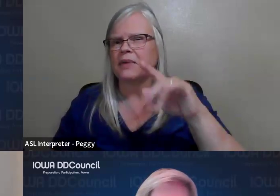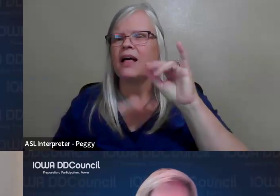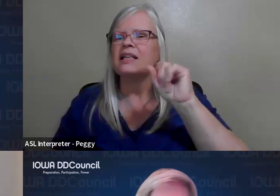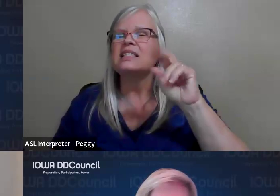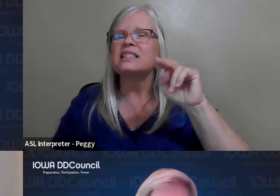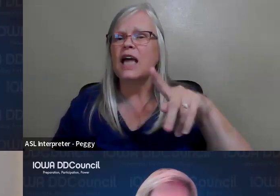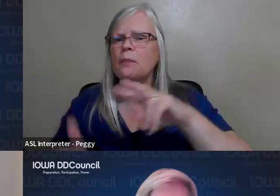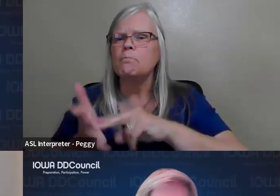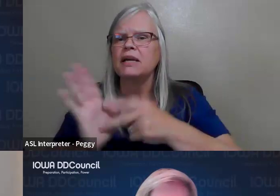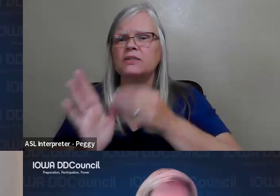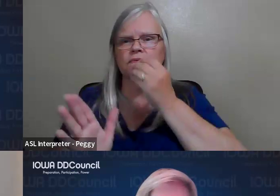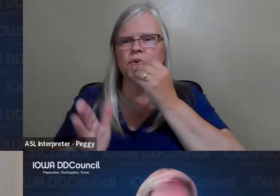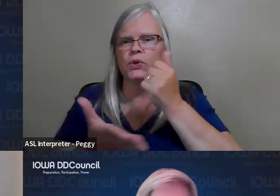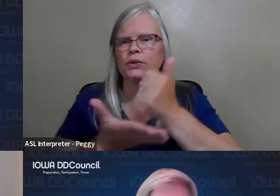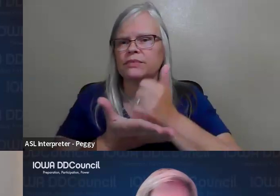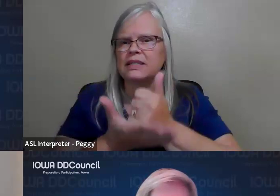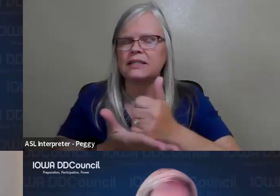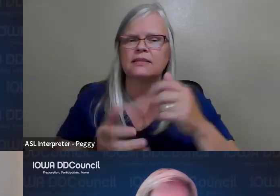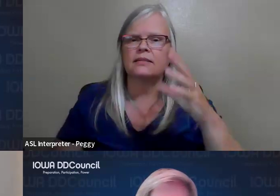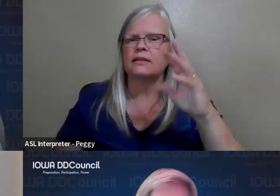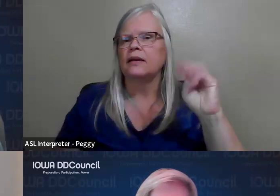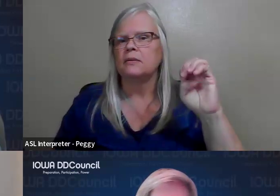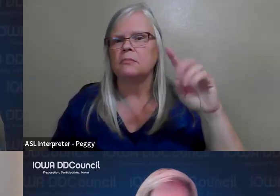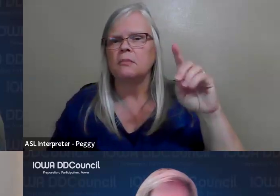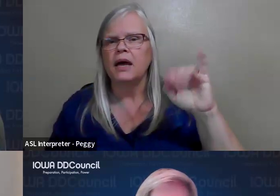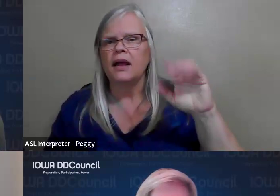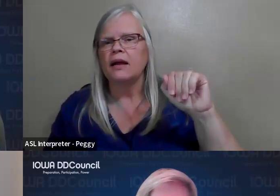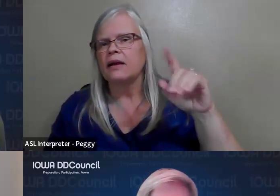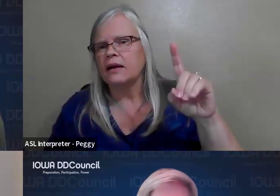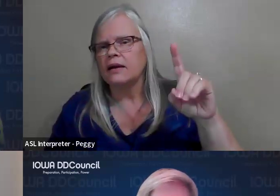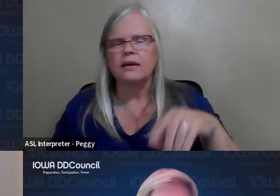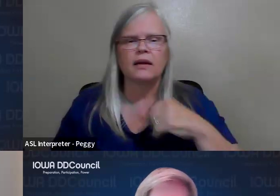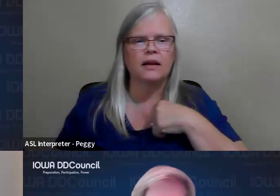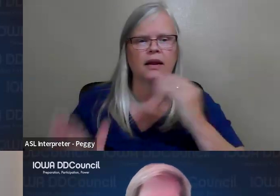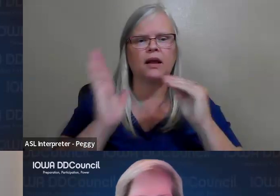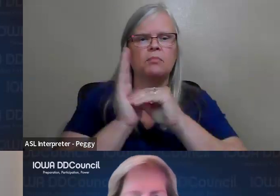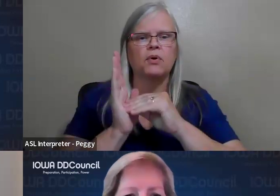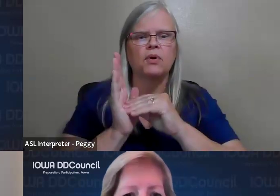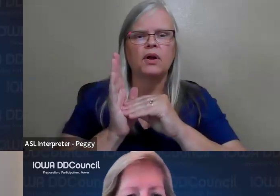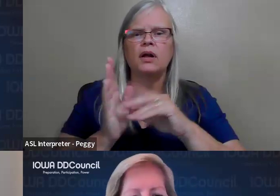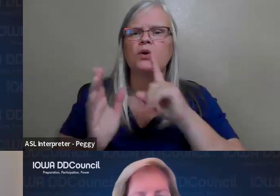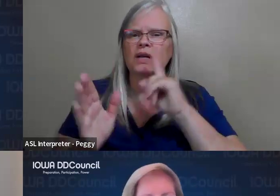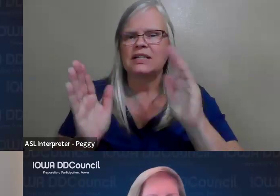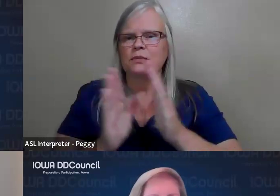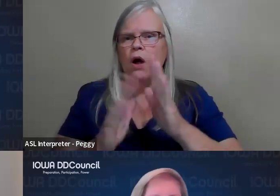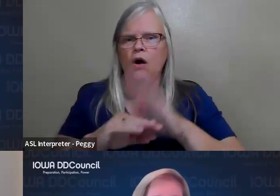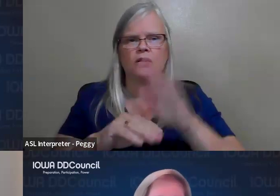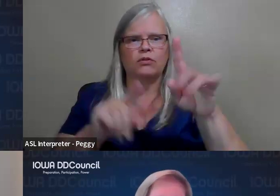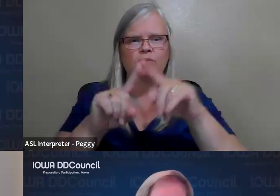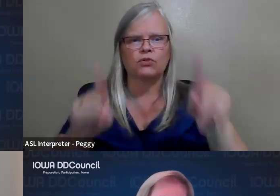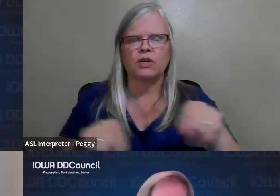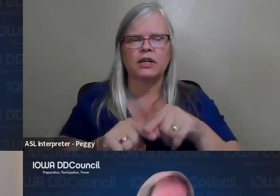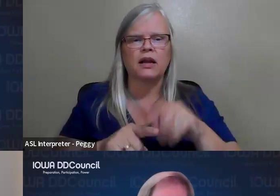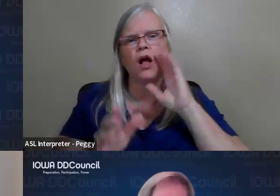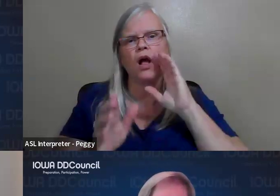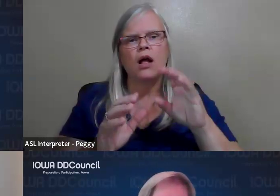assistance, and on Medicaid. And I just kind of put, I know it's really small on your screen. I just put 2